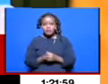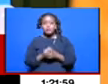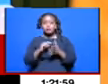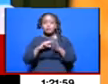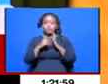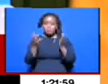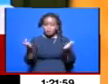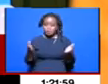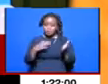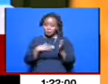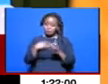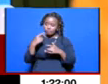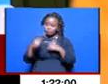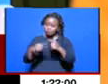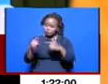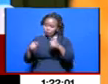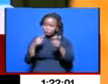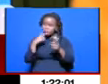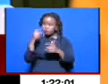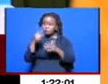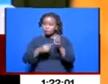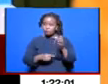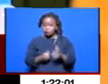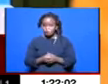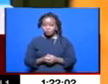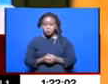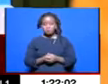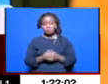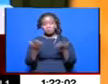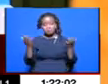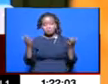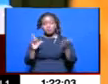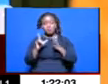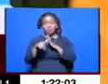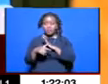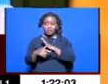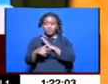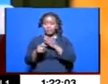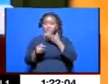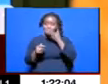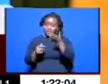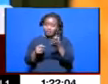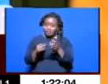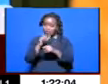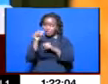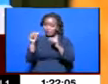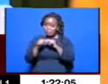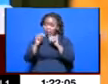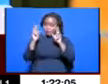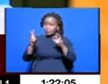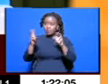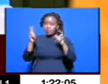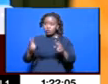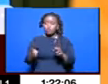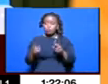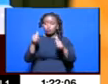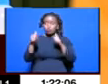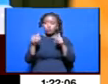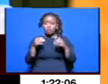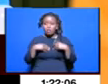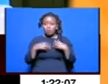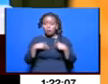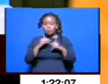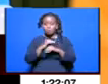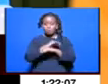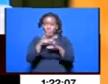on, that by the end of the day, in answer to the issue as so formulated,